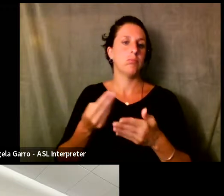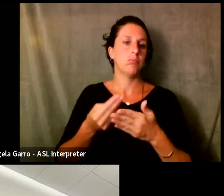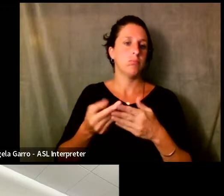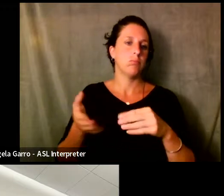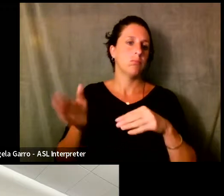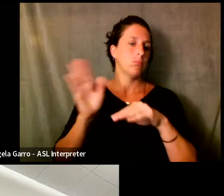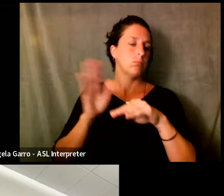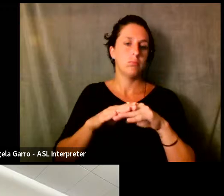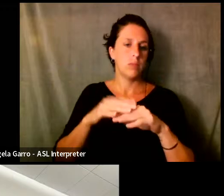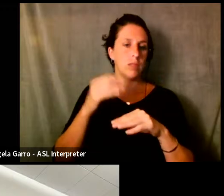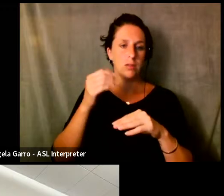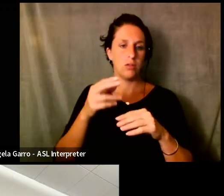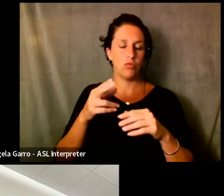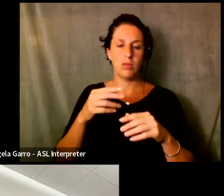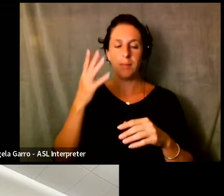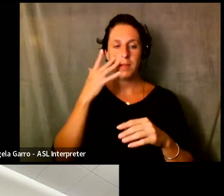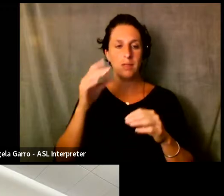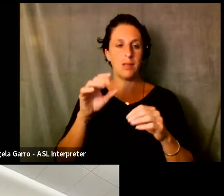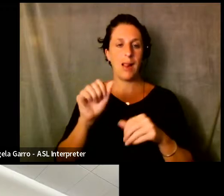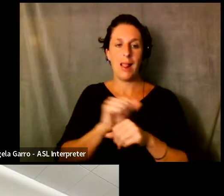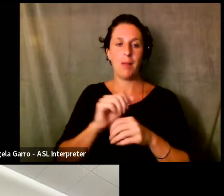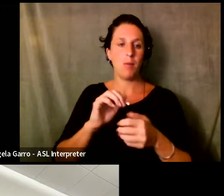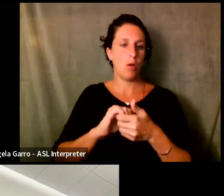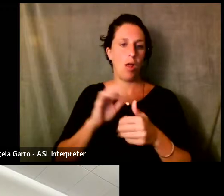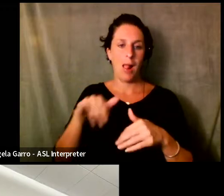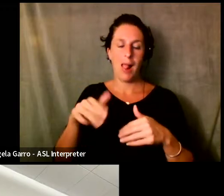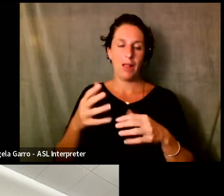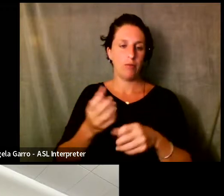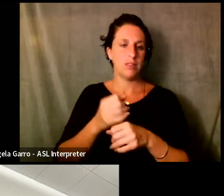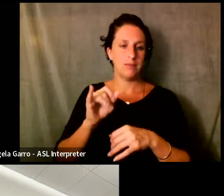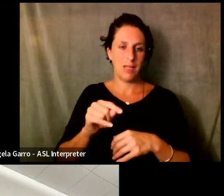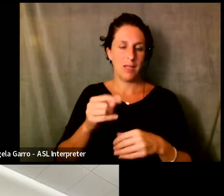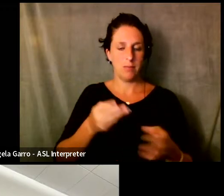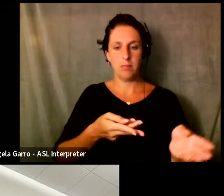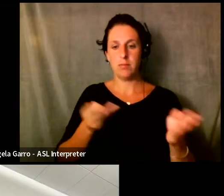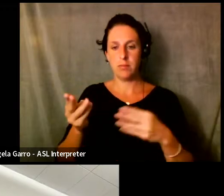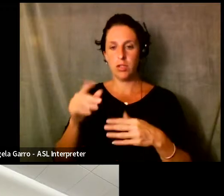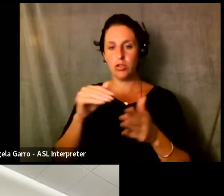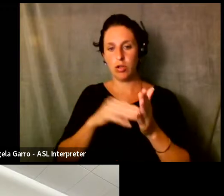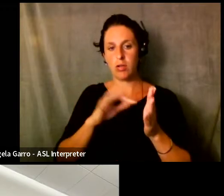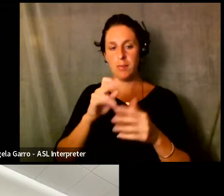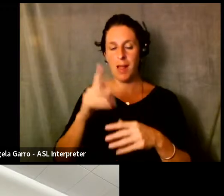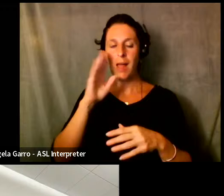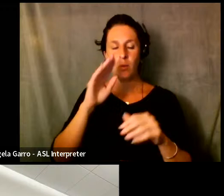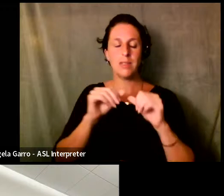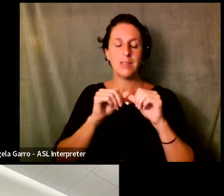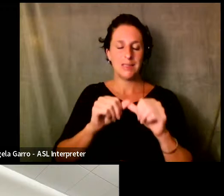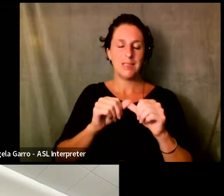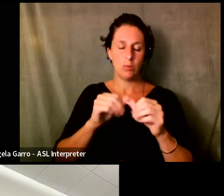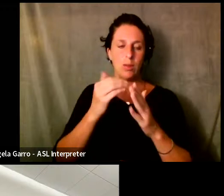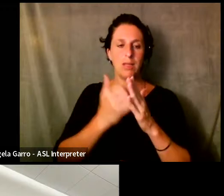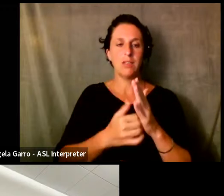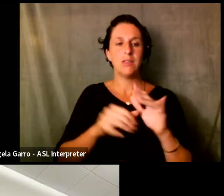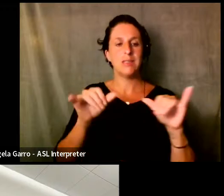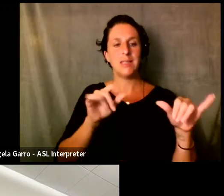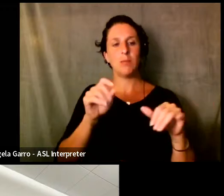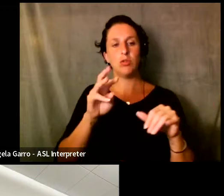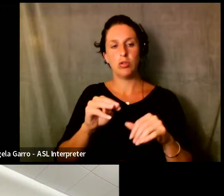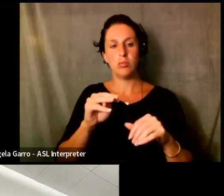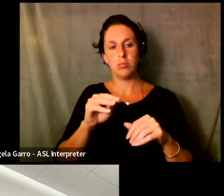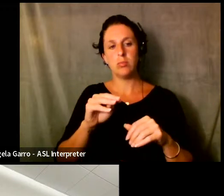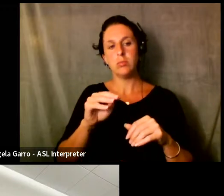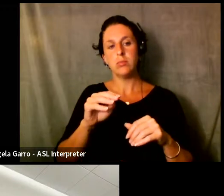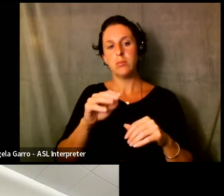haven't received them yet. So I'm going to hand it back off to Dr. Black. Okay, I'll continue the list under the same terms of benefit